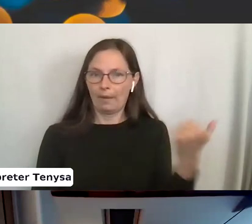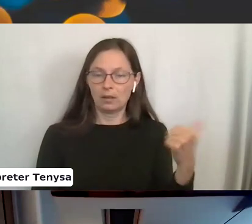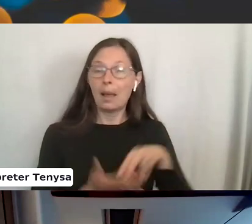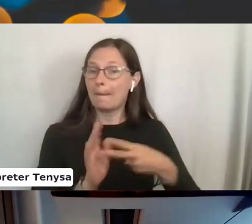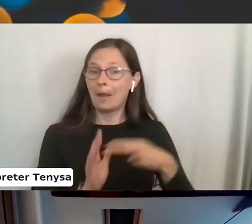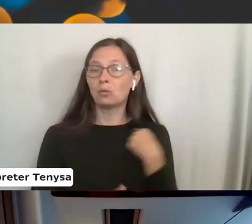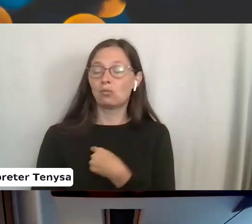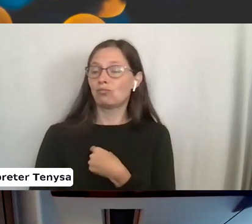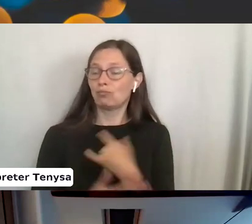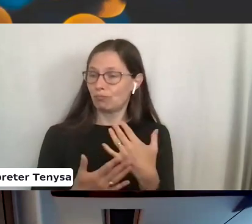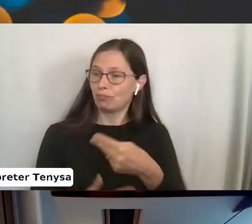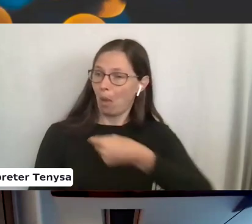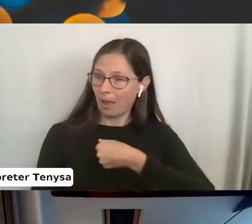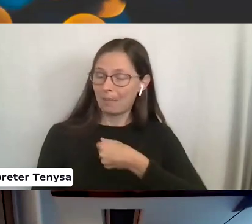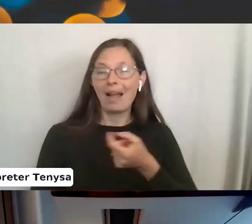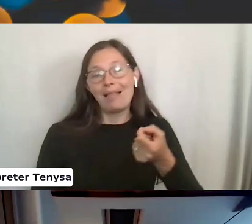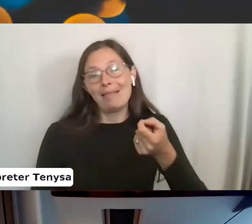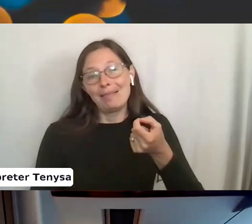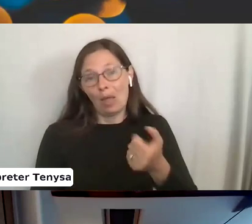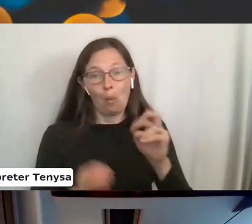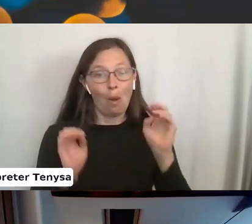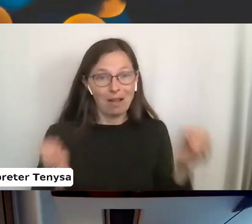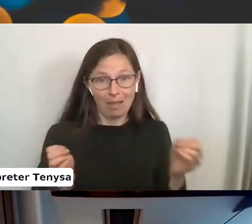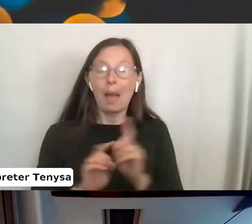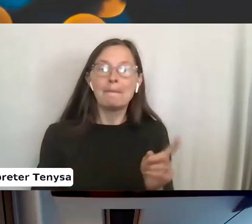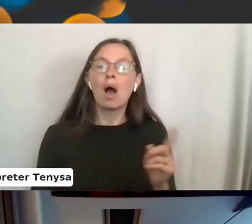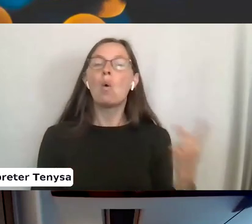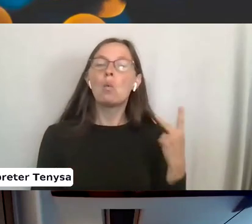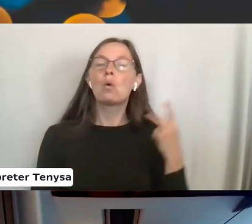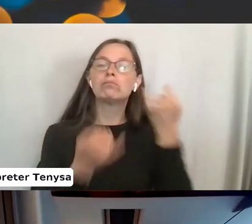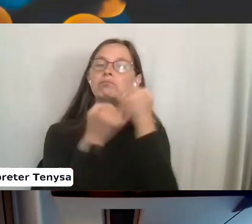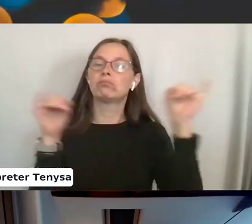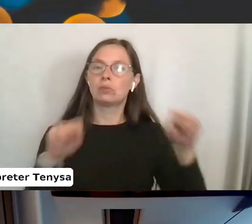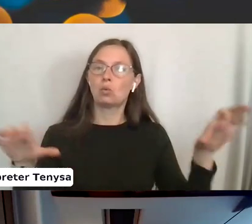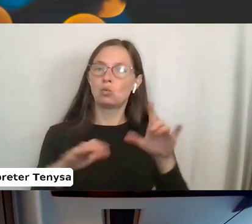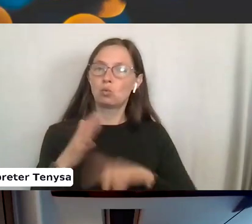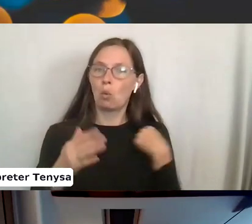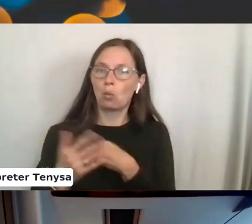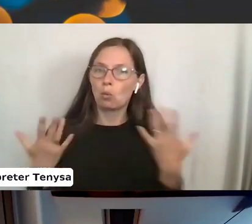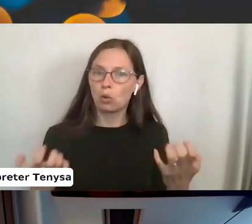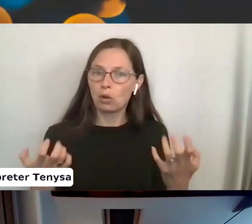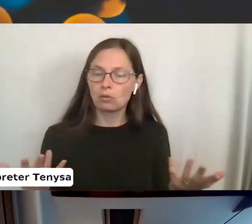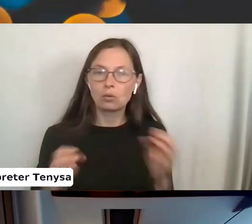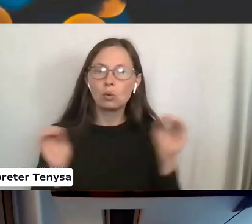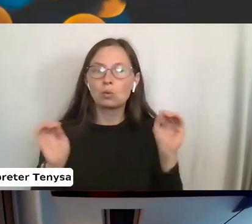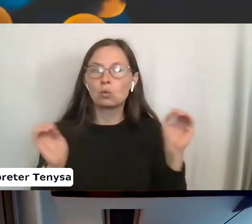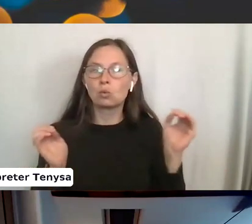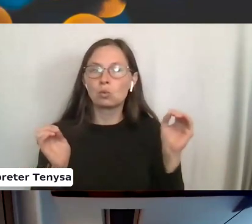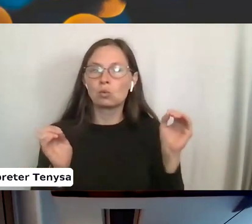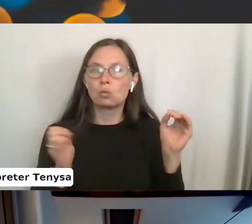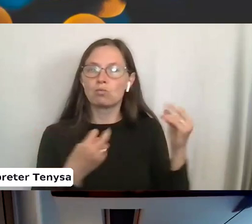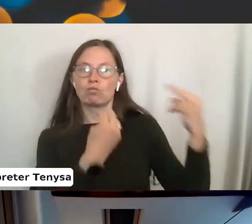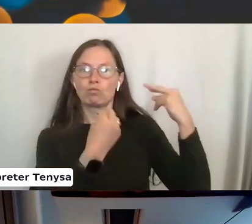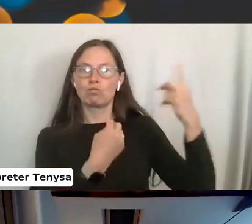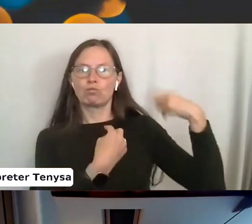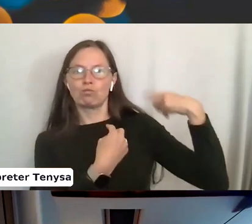paid very little to nothing, but we get to do what we want to do. We don't have anybody going. That I